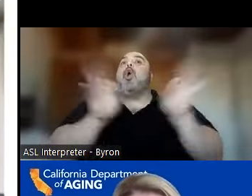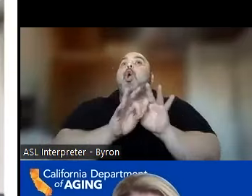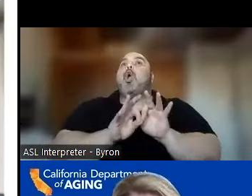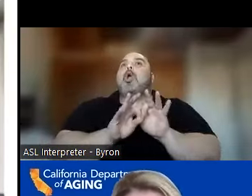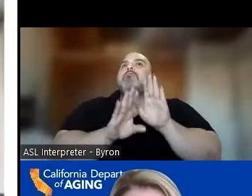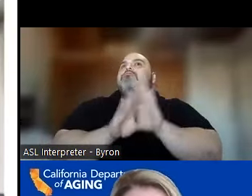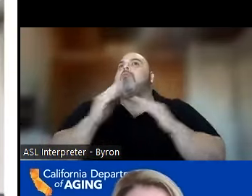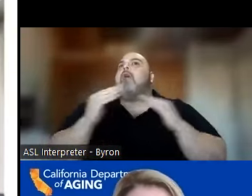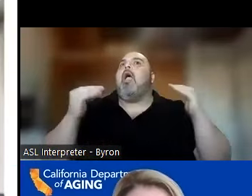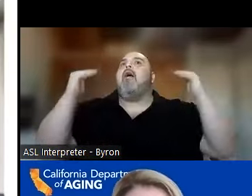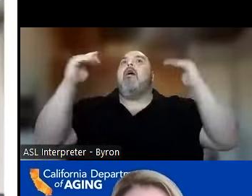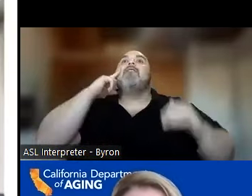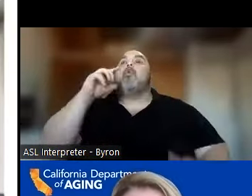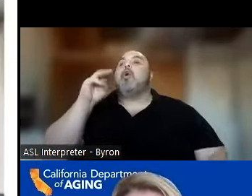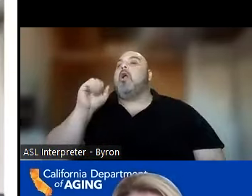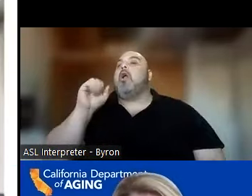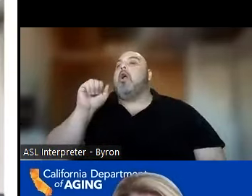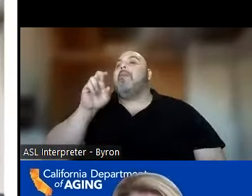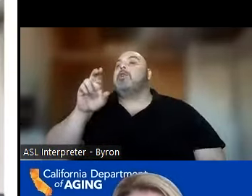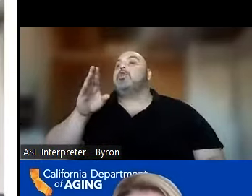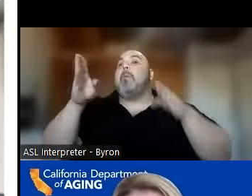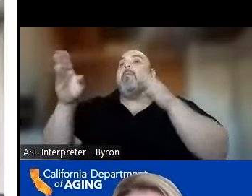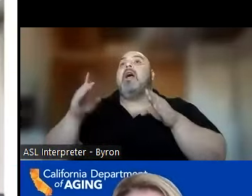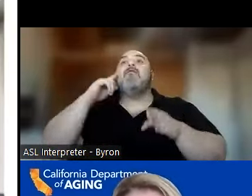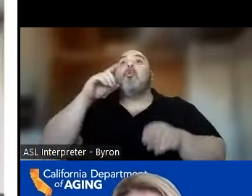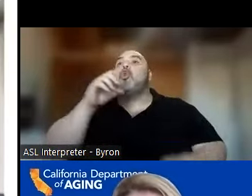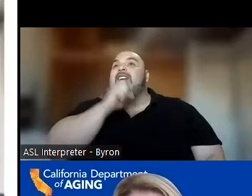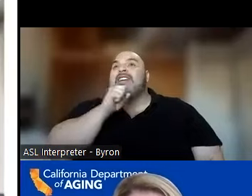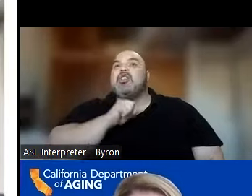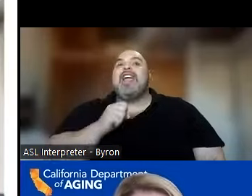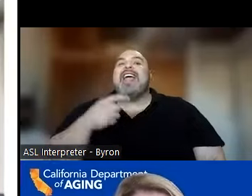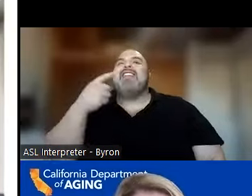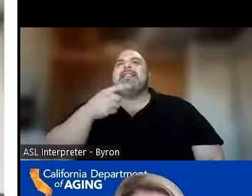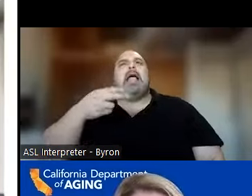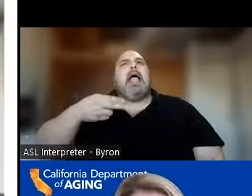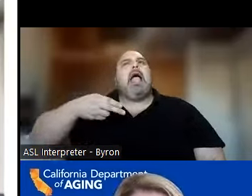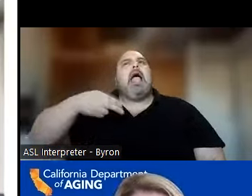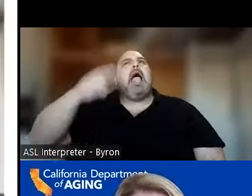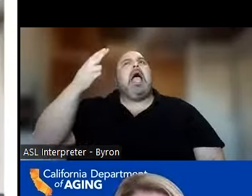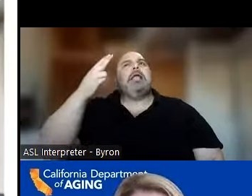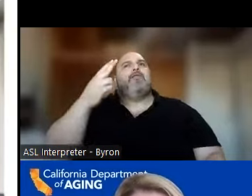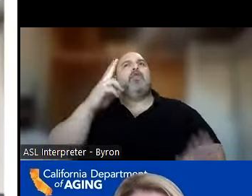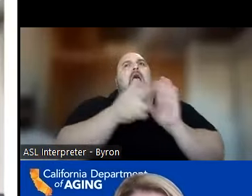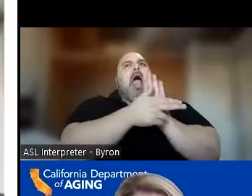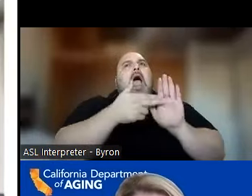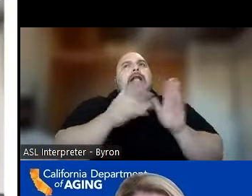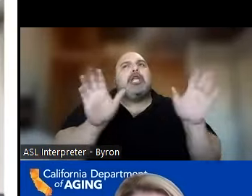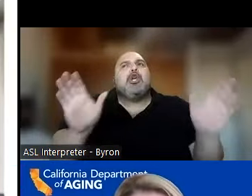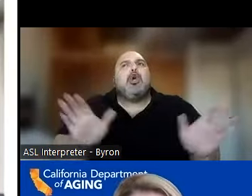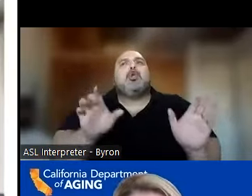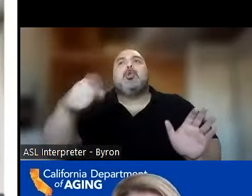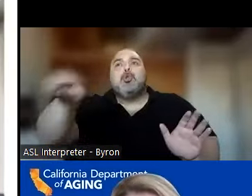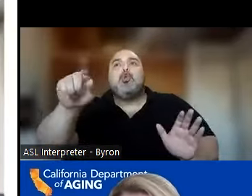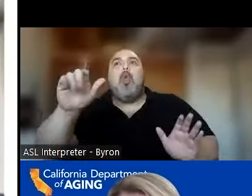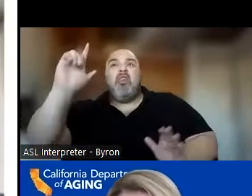advancements in the Master Plan for Aging. And this, again, is just the very high level highlights, and encourage you to look at all through the link